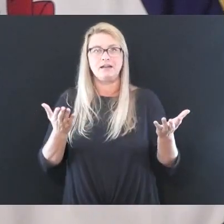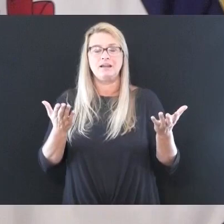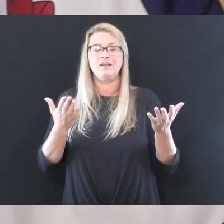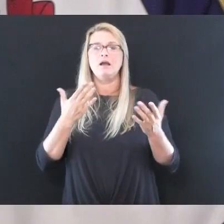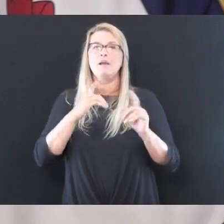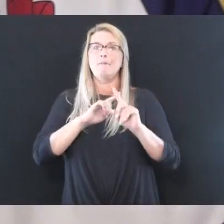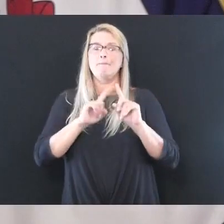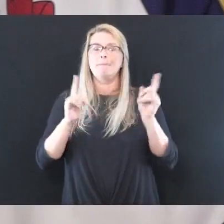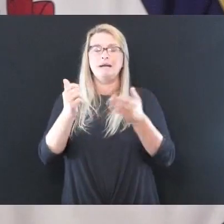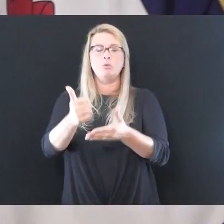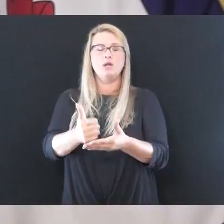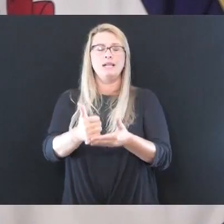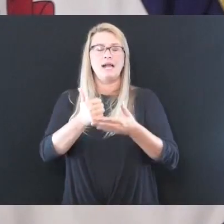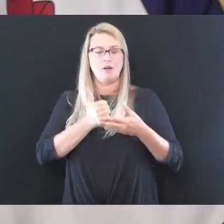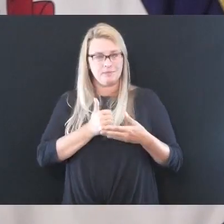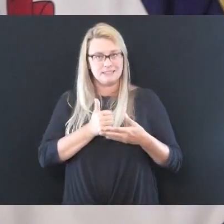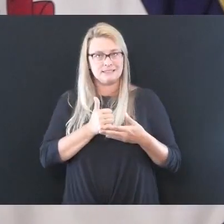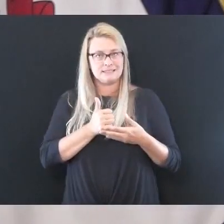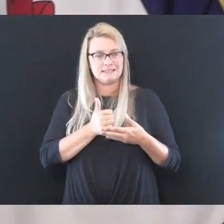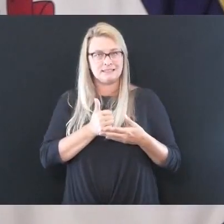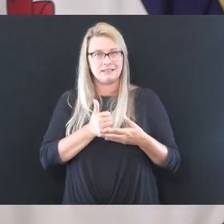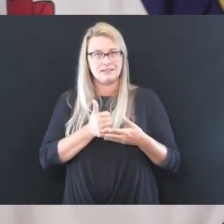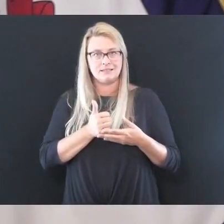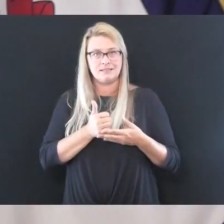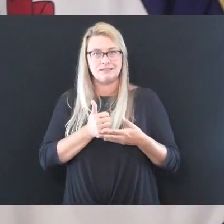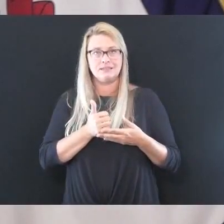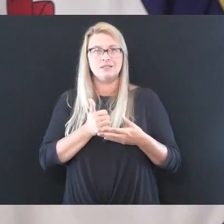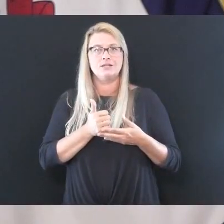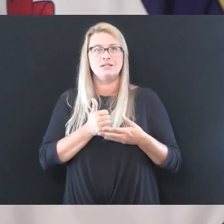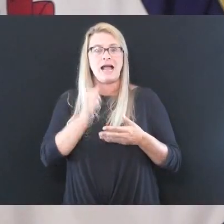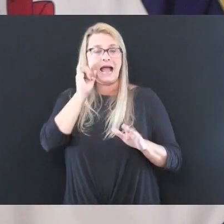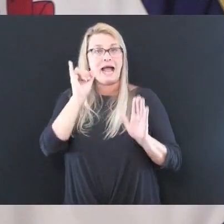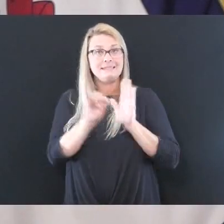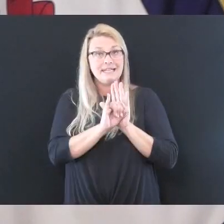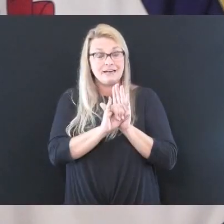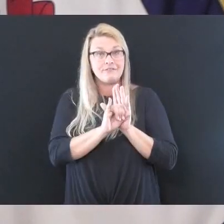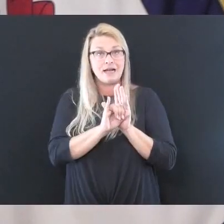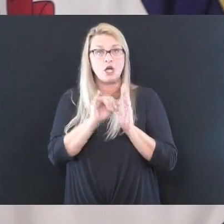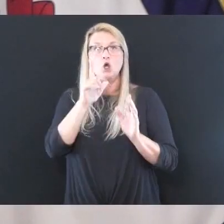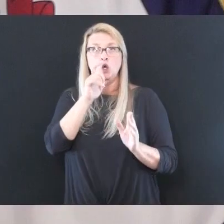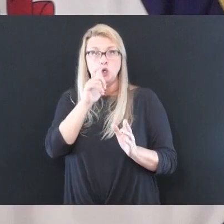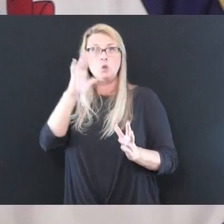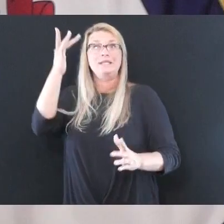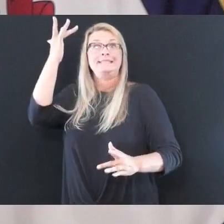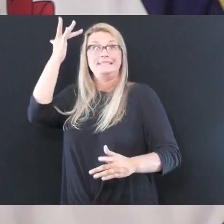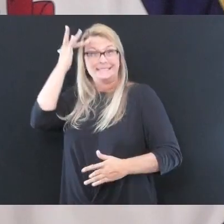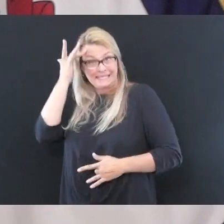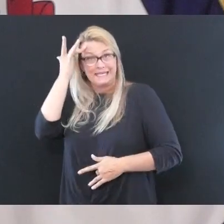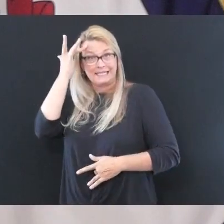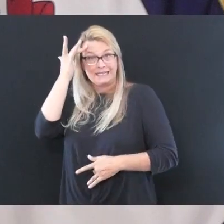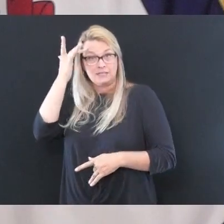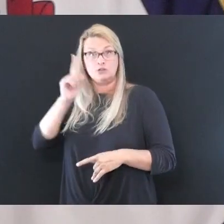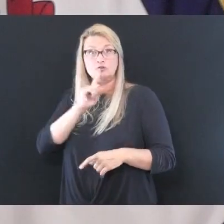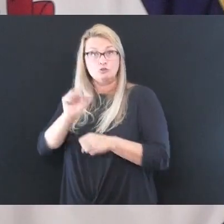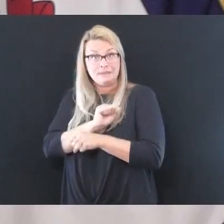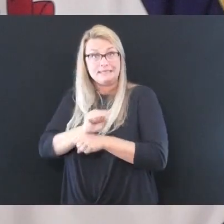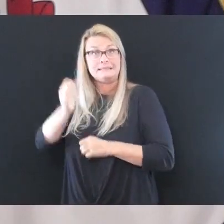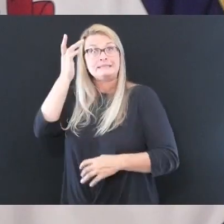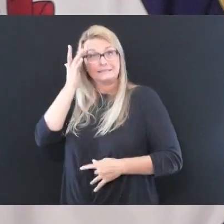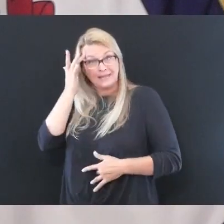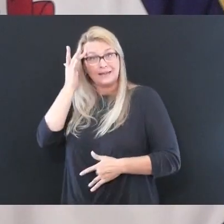help more than anything in the world, it will help us to identify those that are positive at this